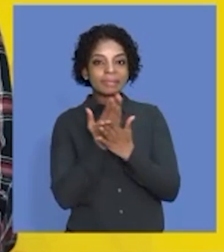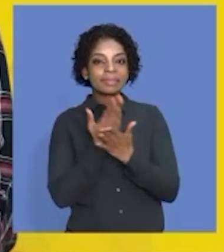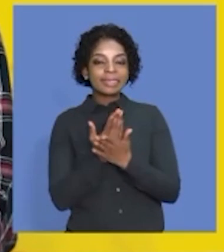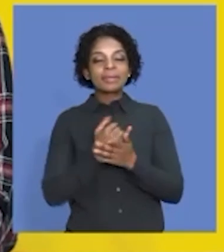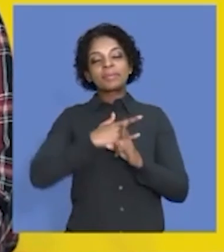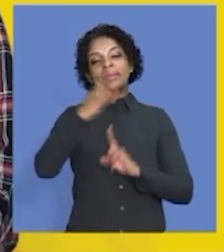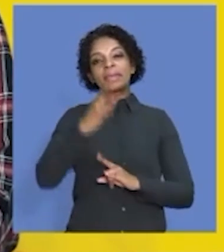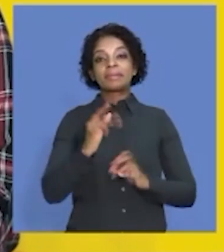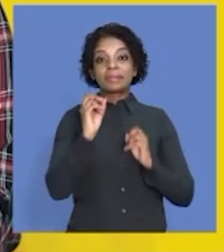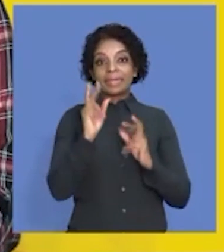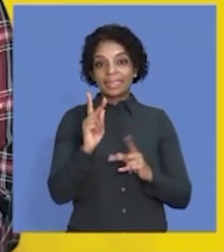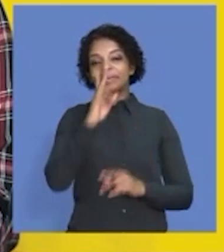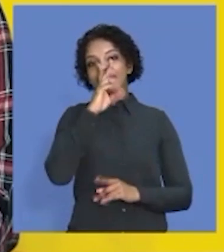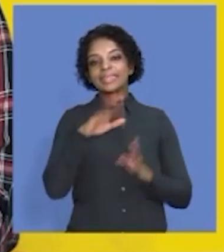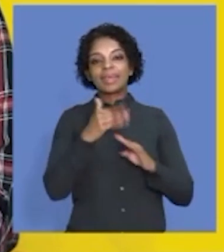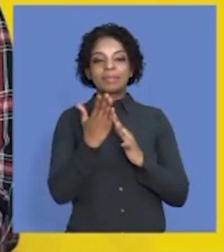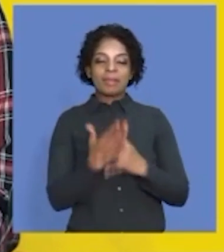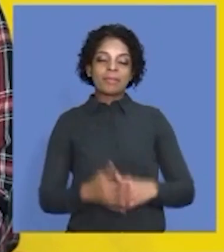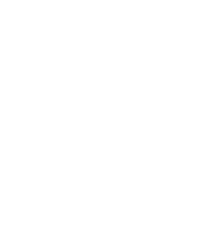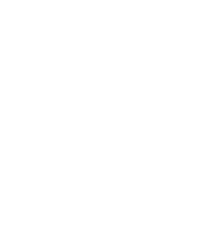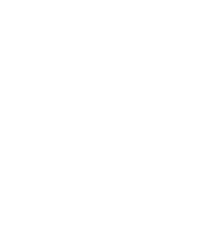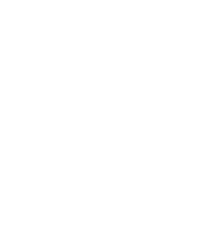chance to win. We'll see you straight after the break.